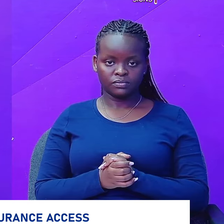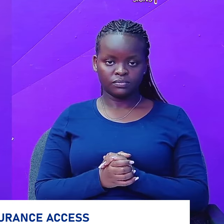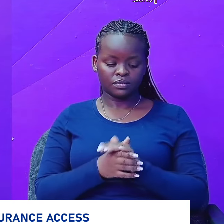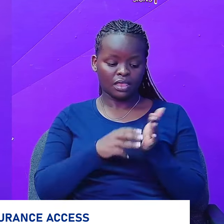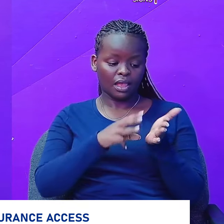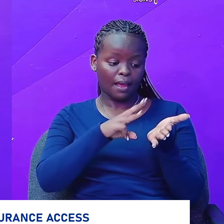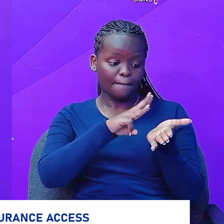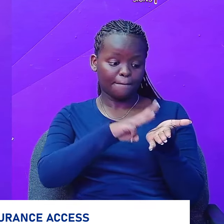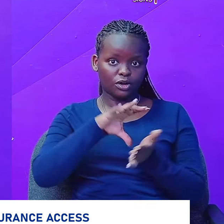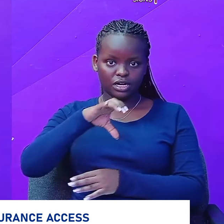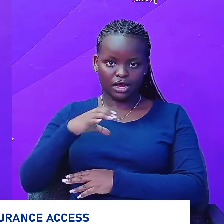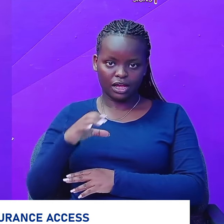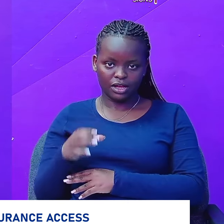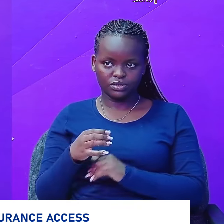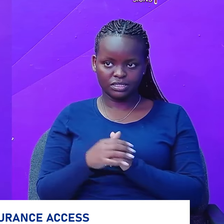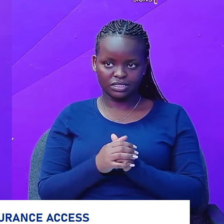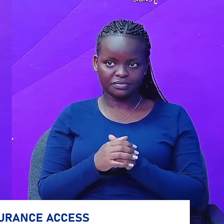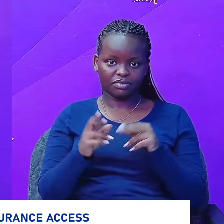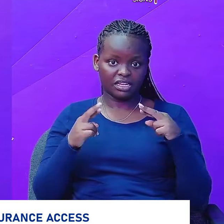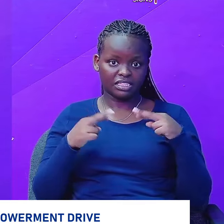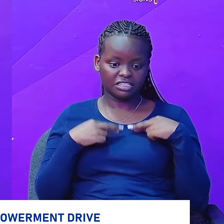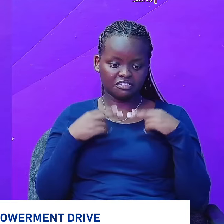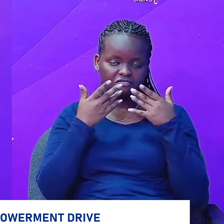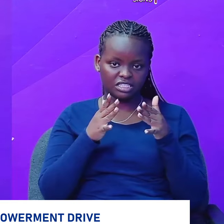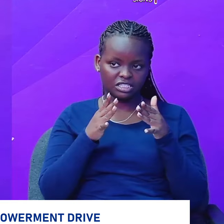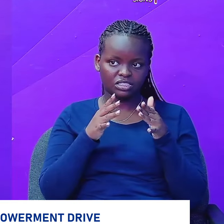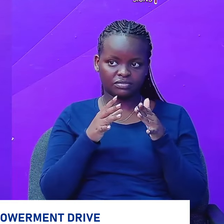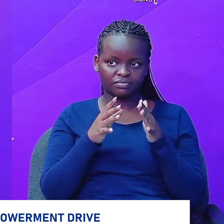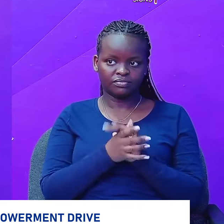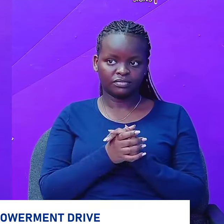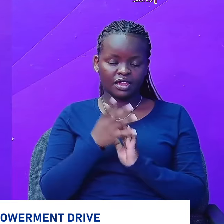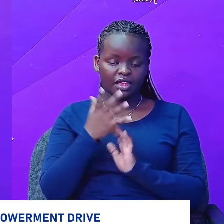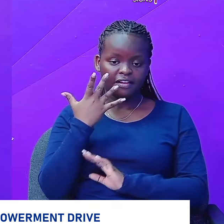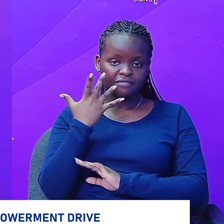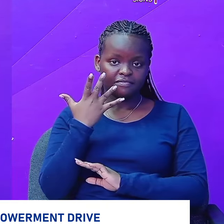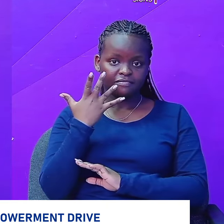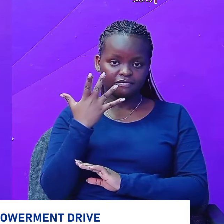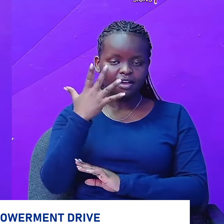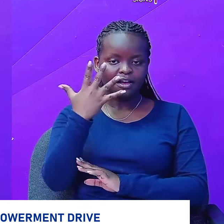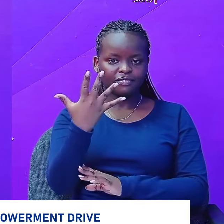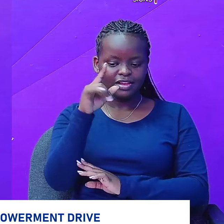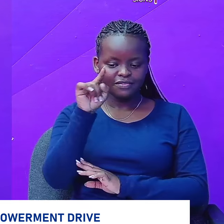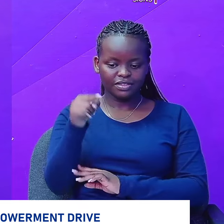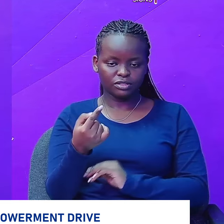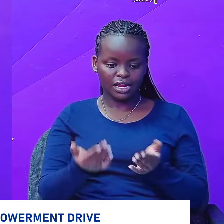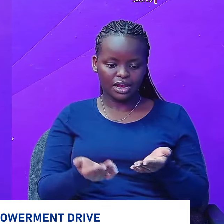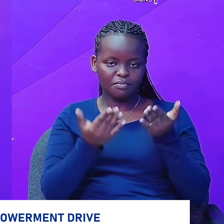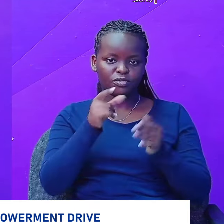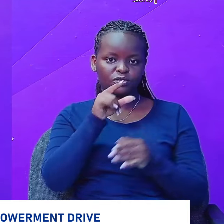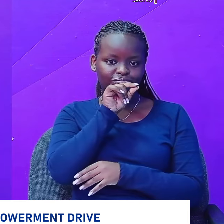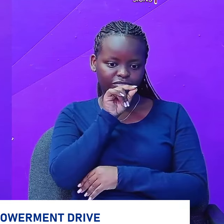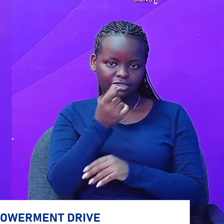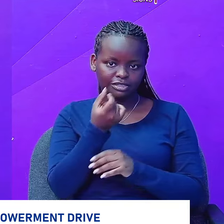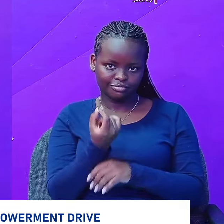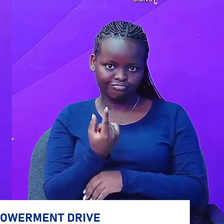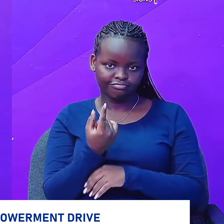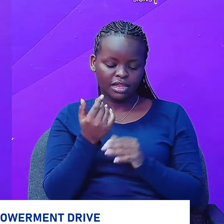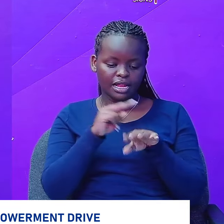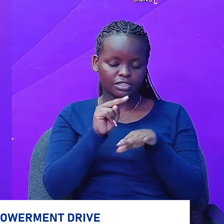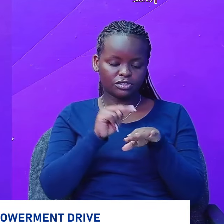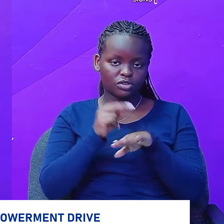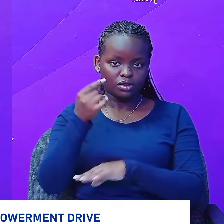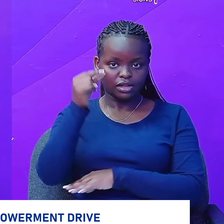And Migori County has received a consignment of 5,000 improved chicks from the national government, an